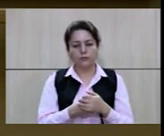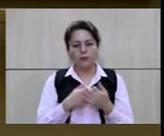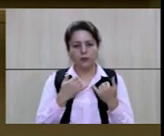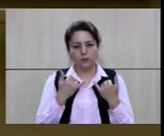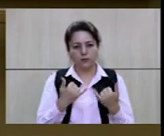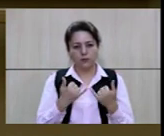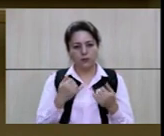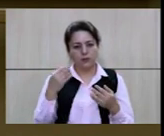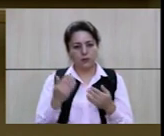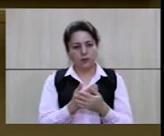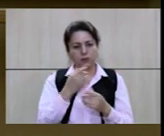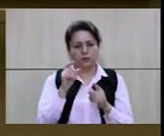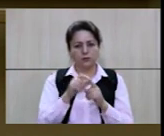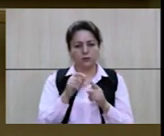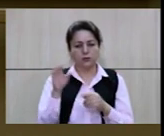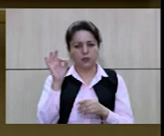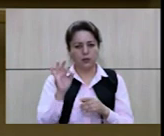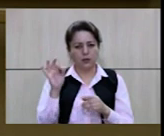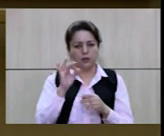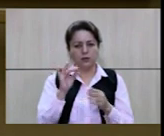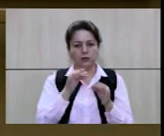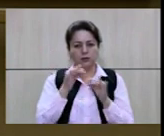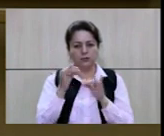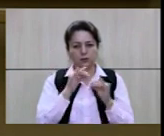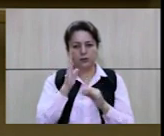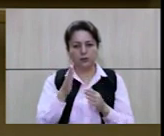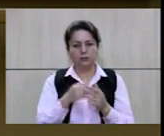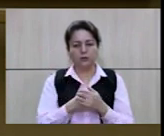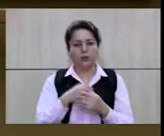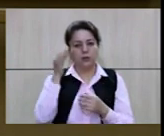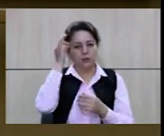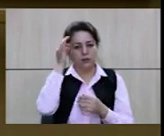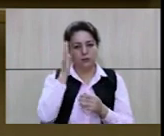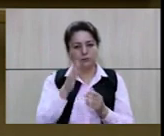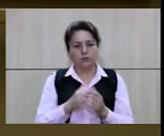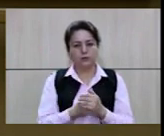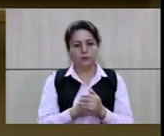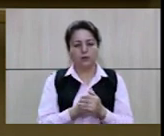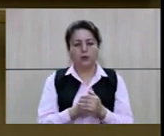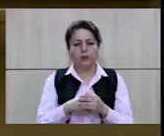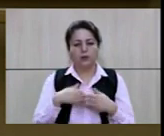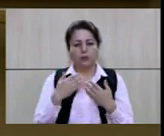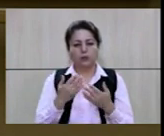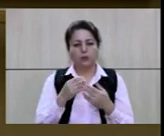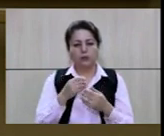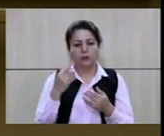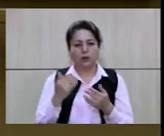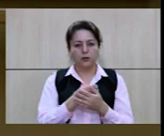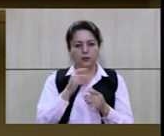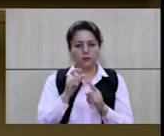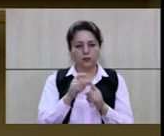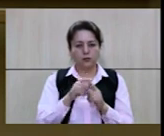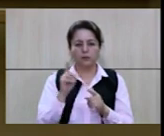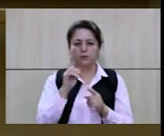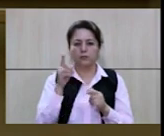Endi yangi so'zlar haqida ma'lumotlarimizni bir esga olaylik. Xo'sh, yangi so'zlar deb